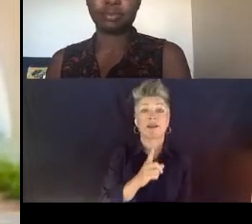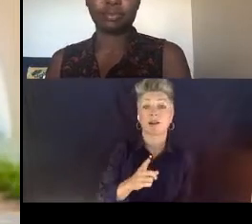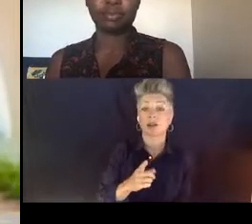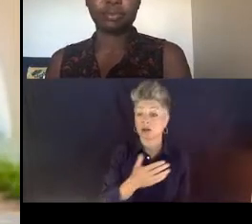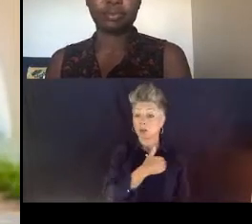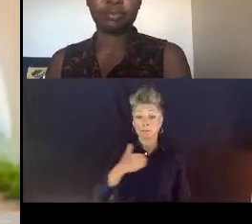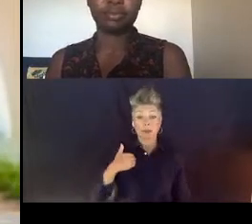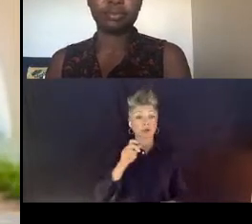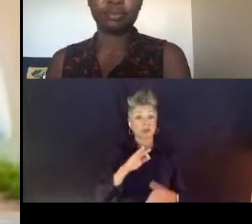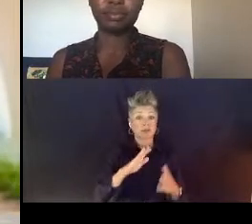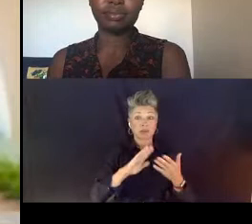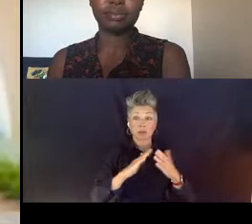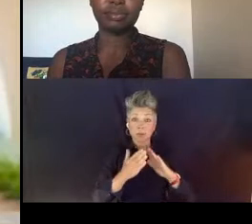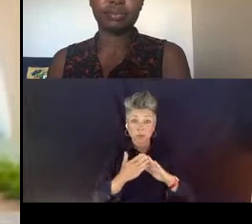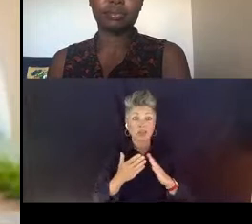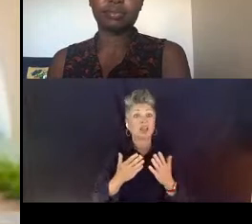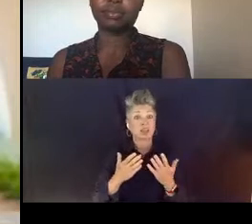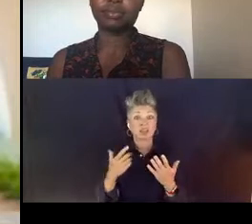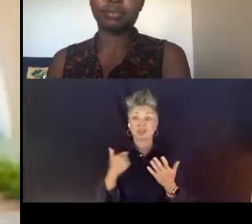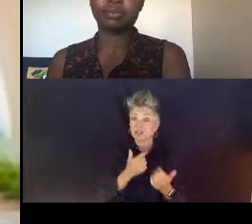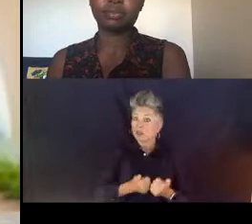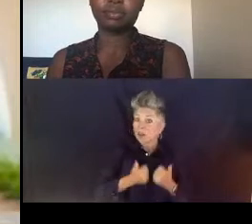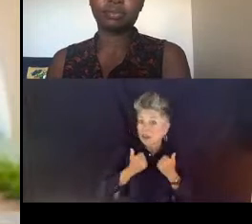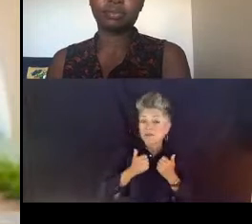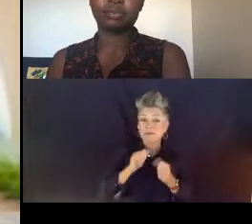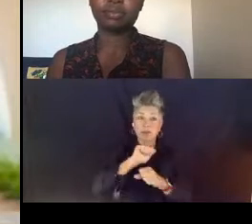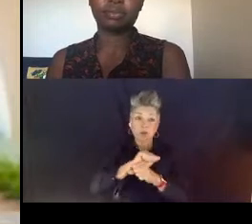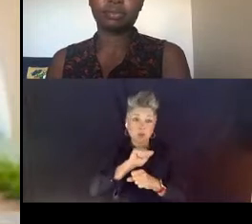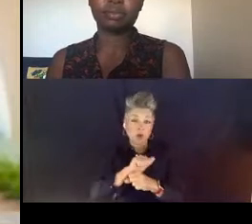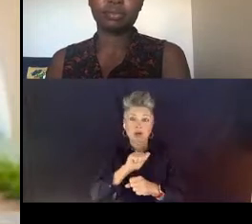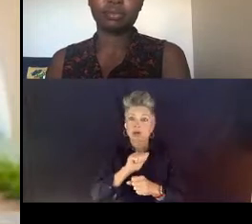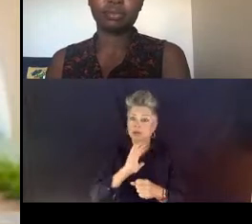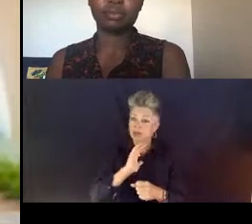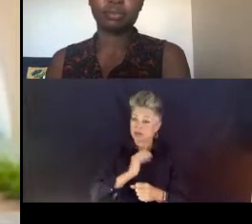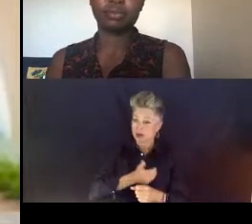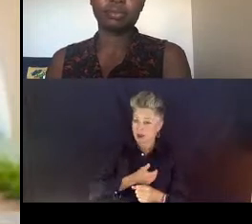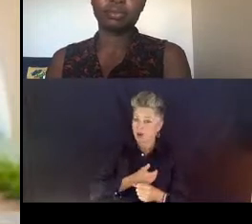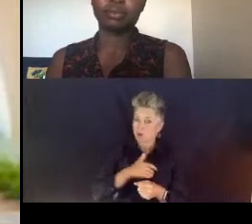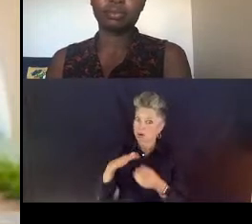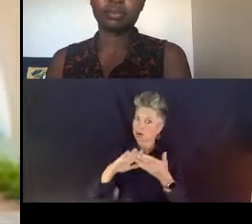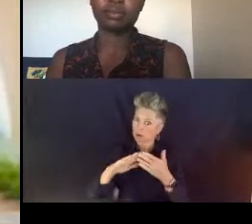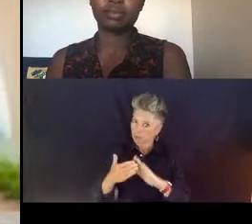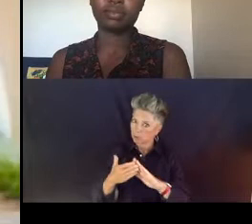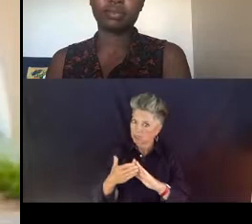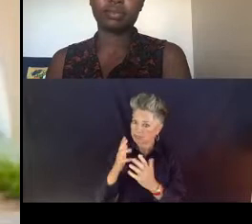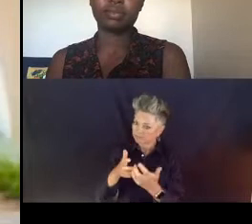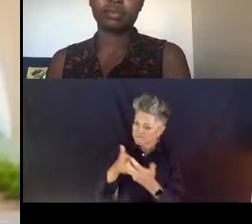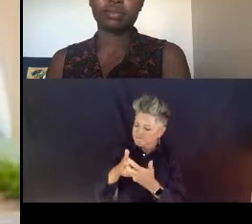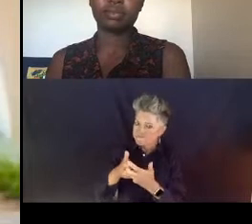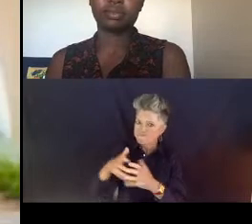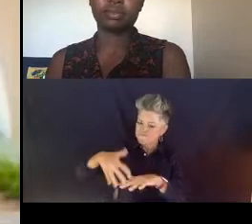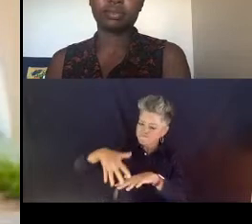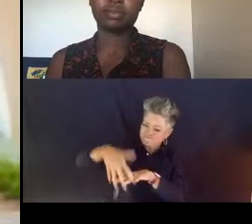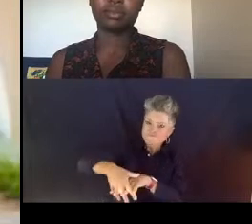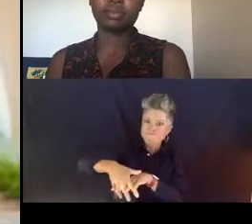community that live and work in our respective communities, and we want to